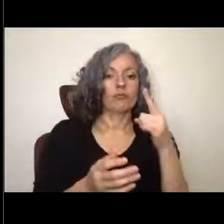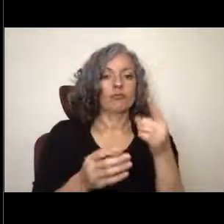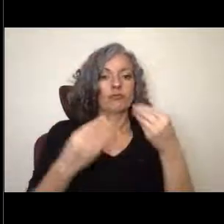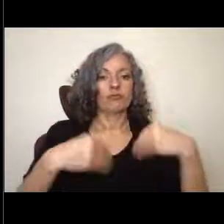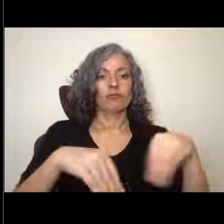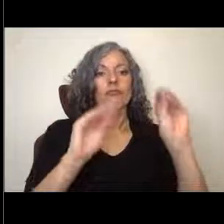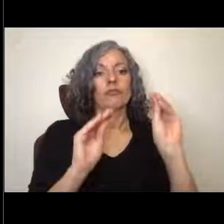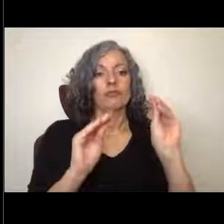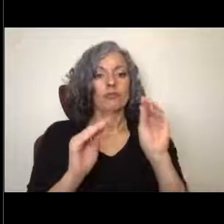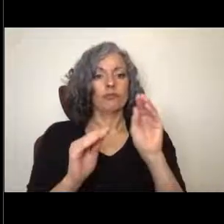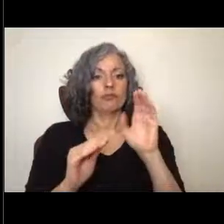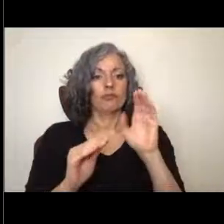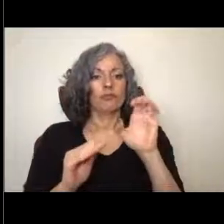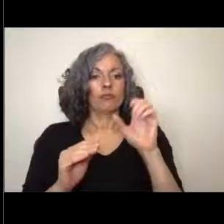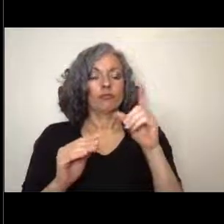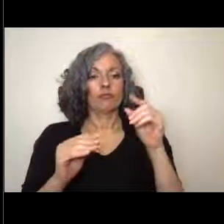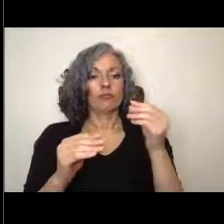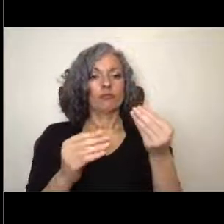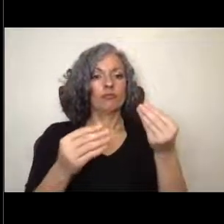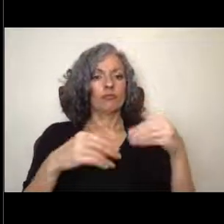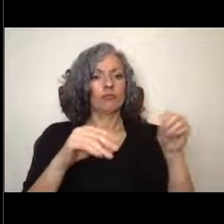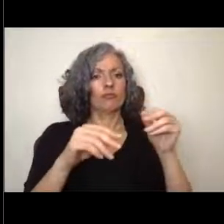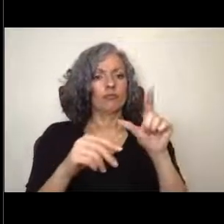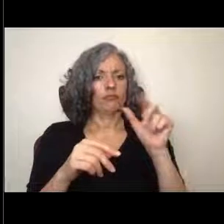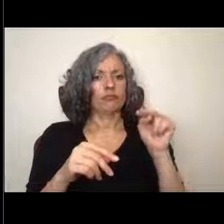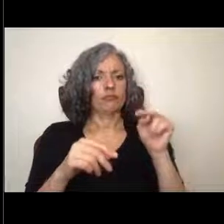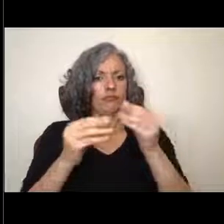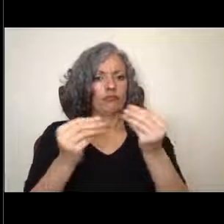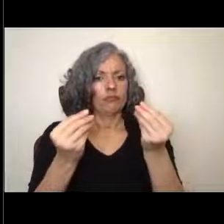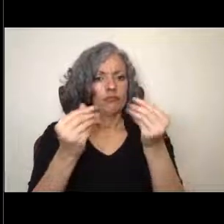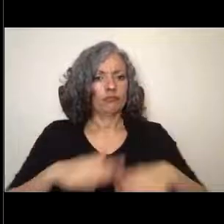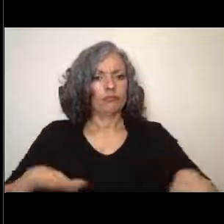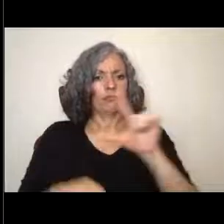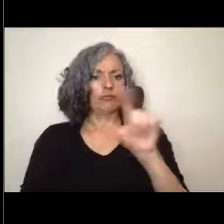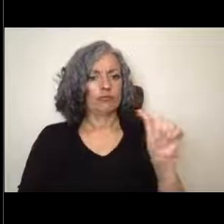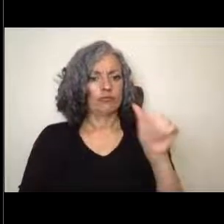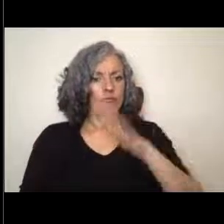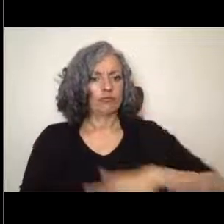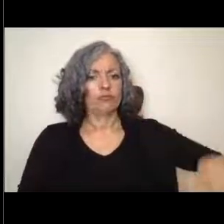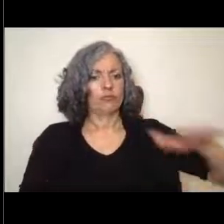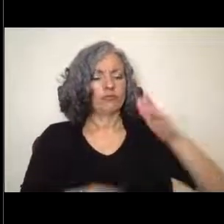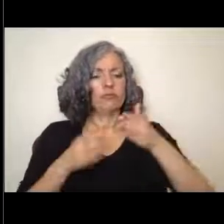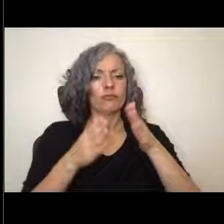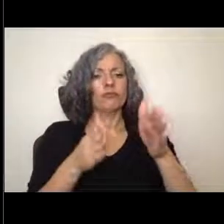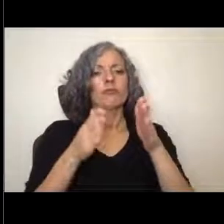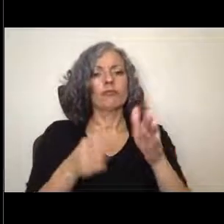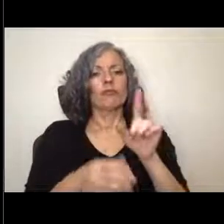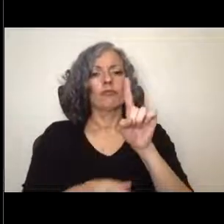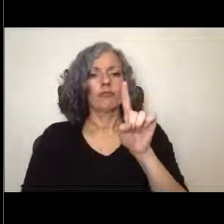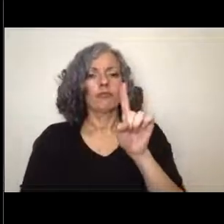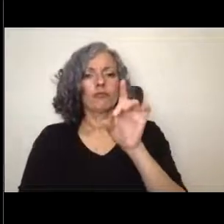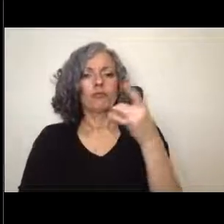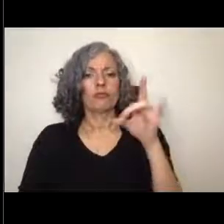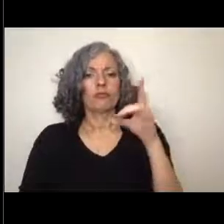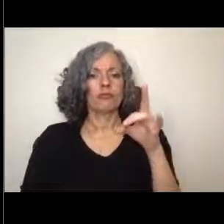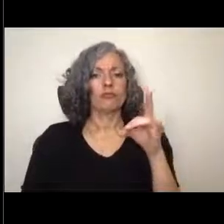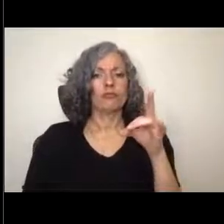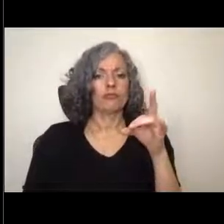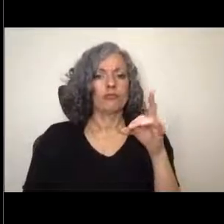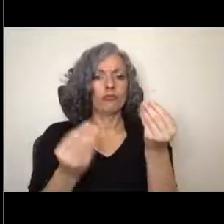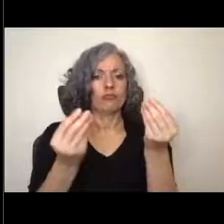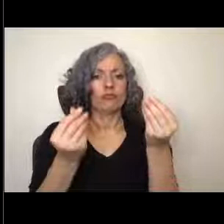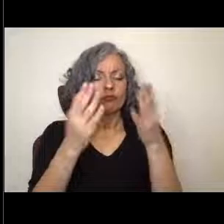Hawkins, the owner of Hawkins Burger in the Los Angeles area. Streets and Highways Code Section 118 states that excess lands can be